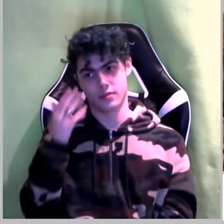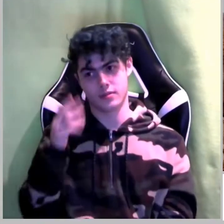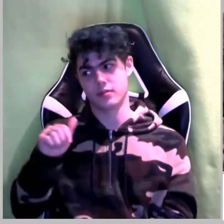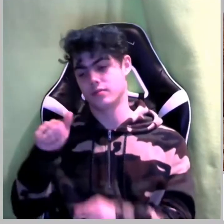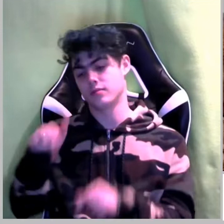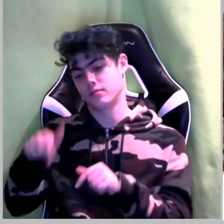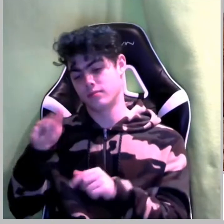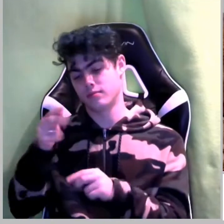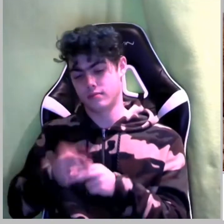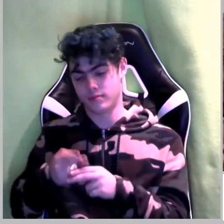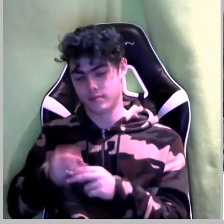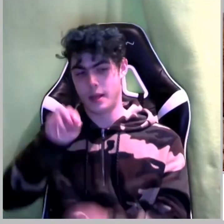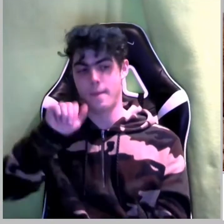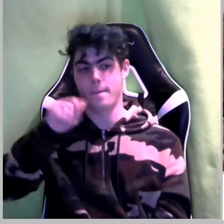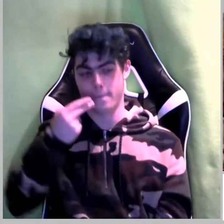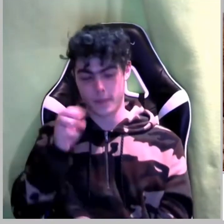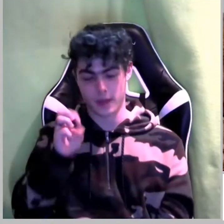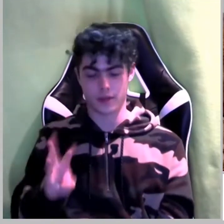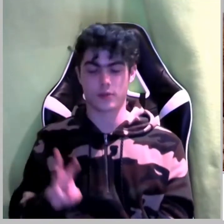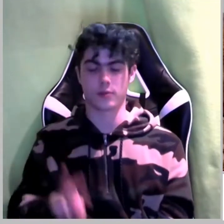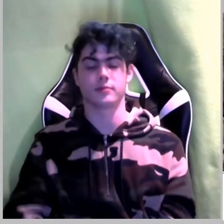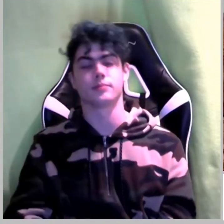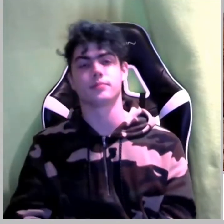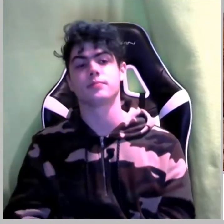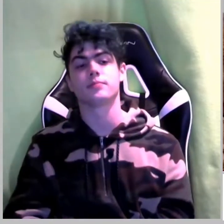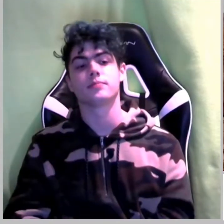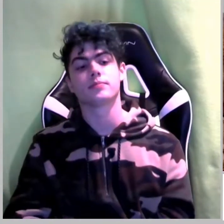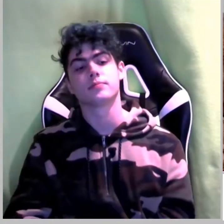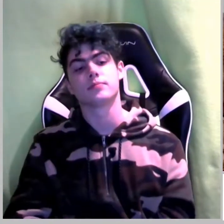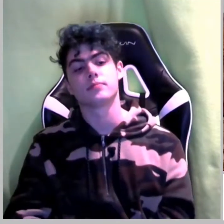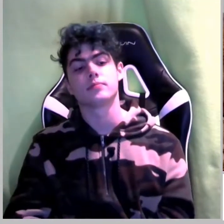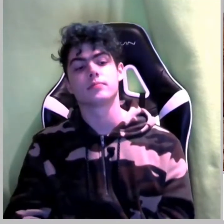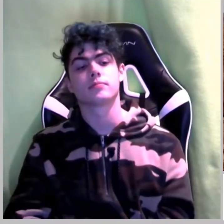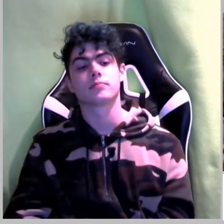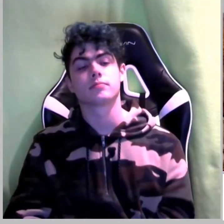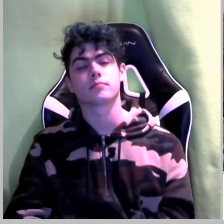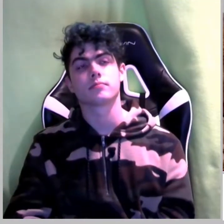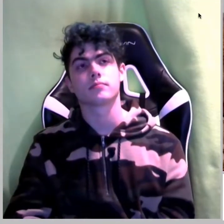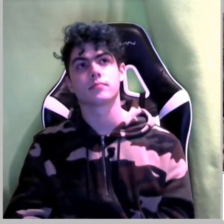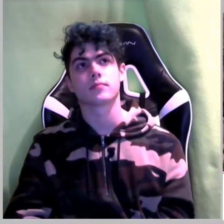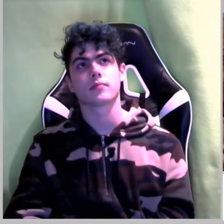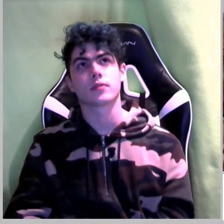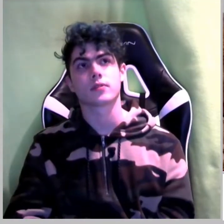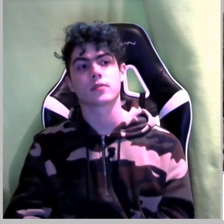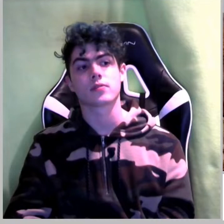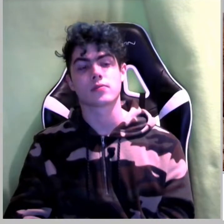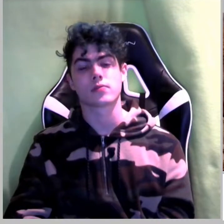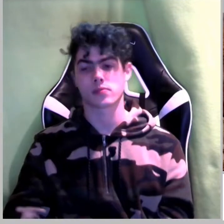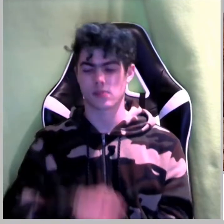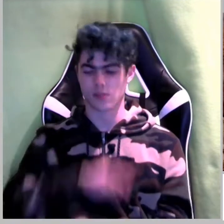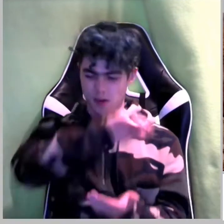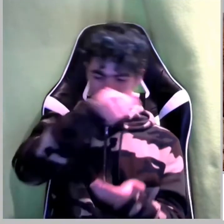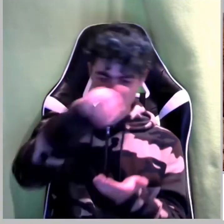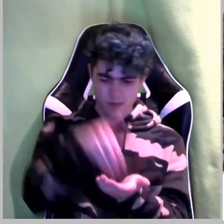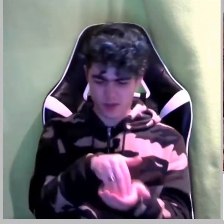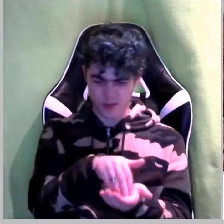Matthew also is believed to be written between 50 and 70